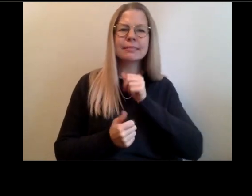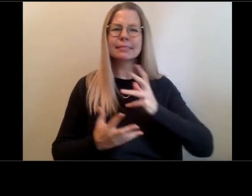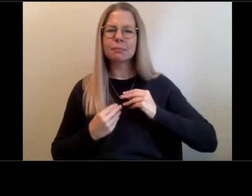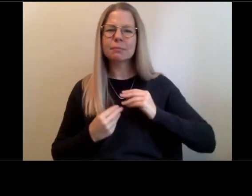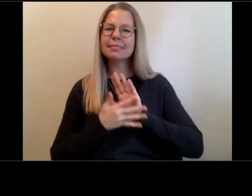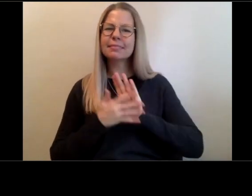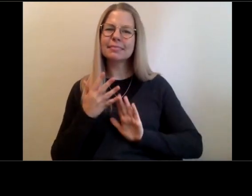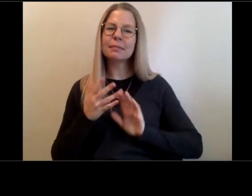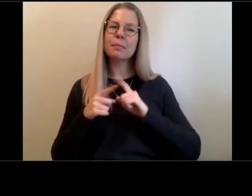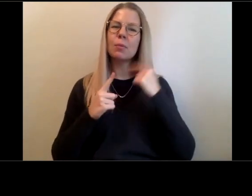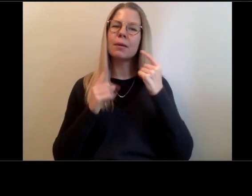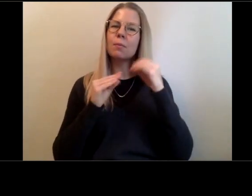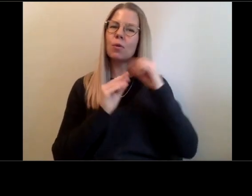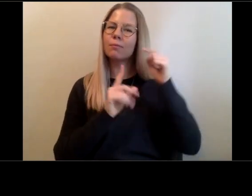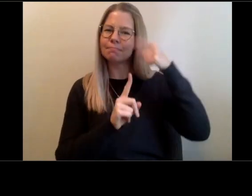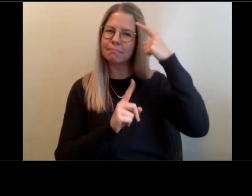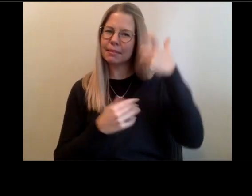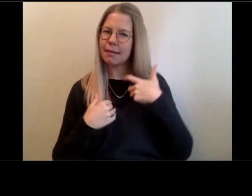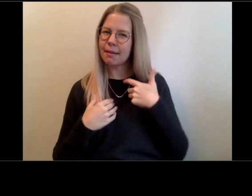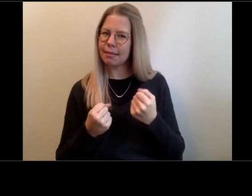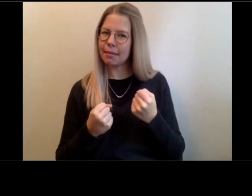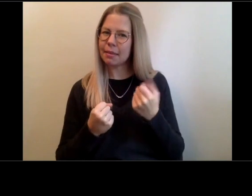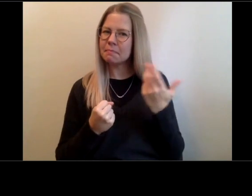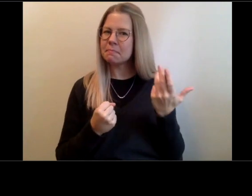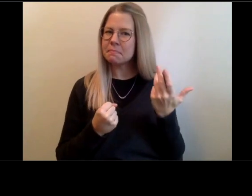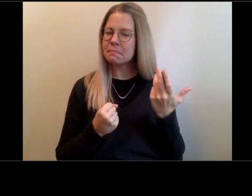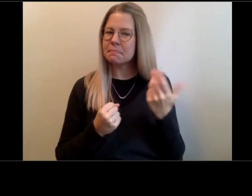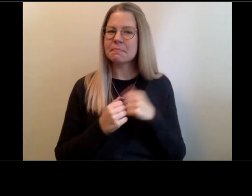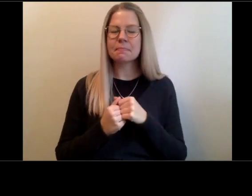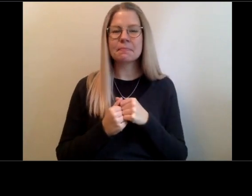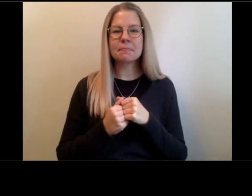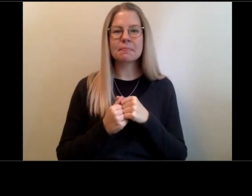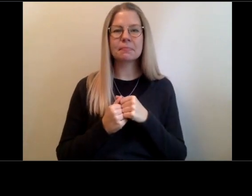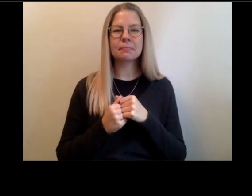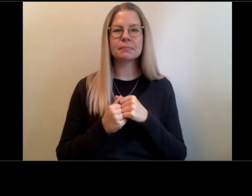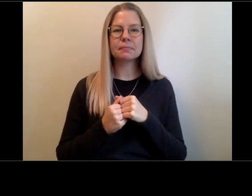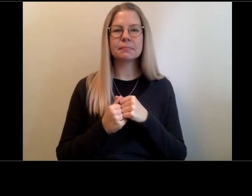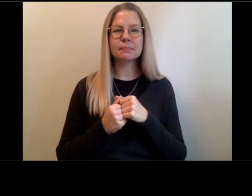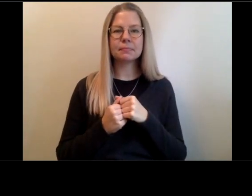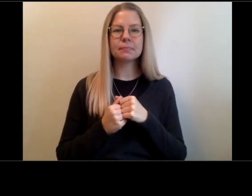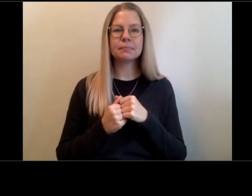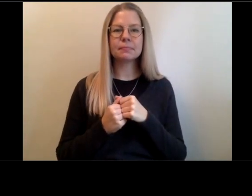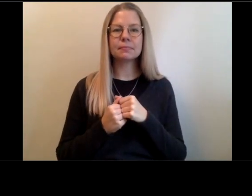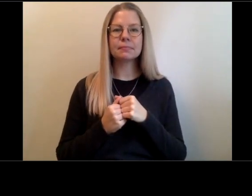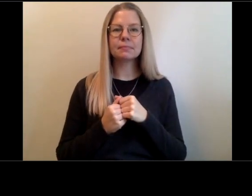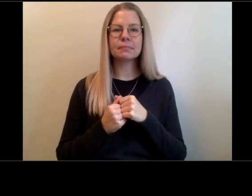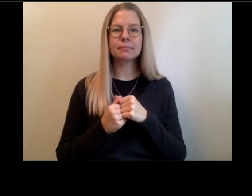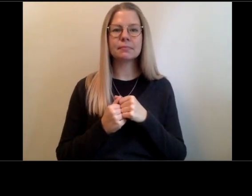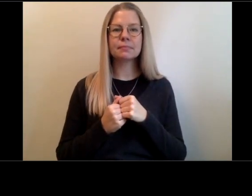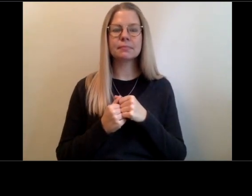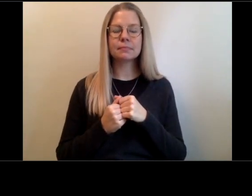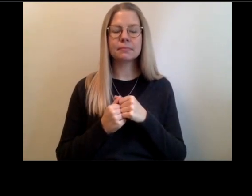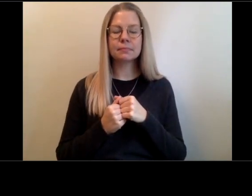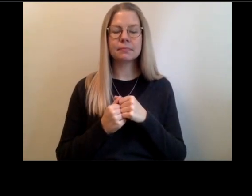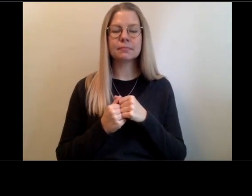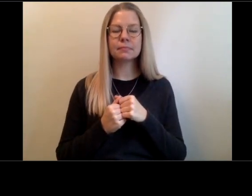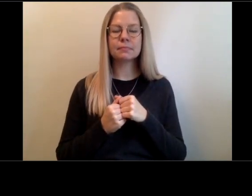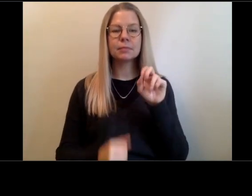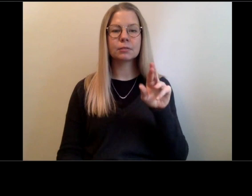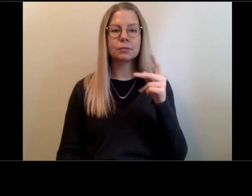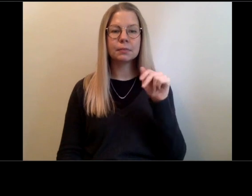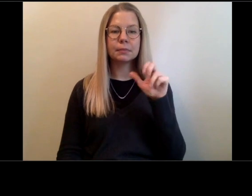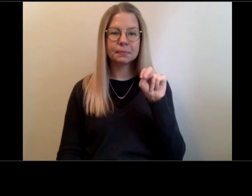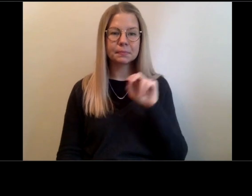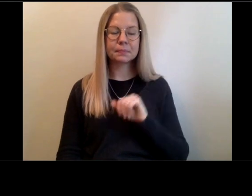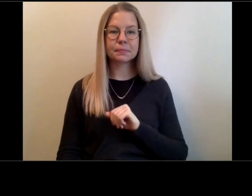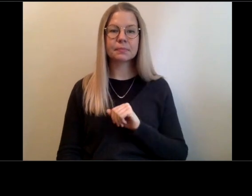health standpoint. I think there are numerous things that go into that, and